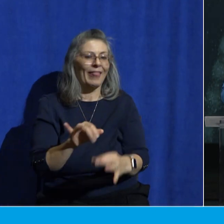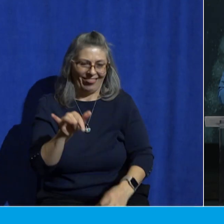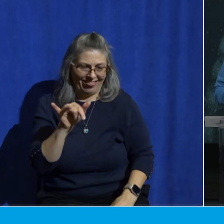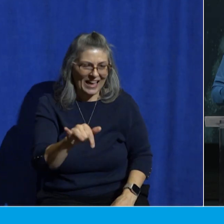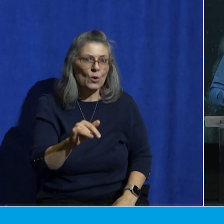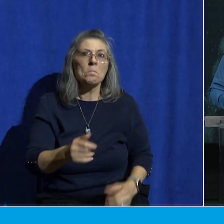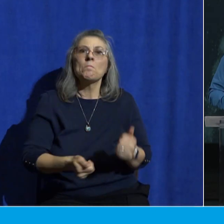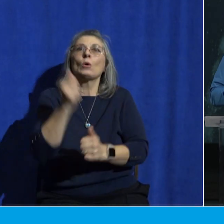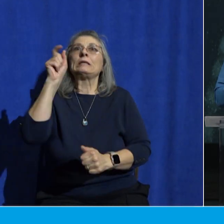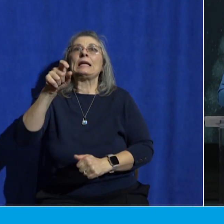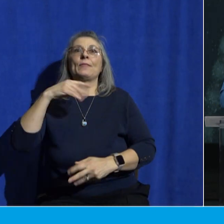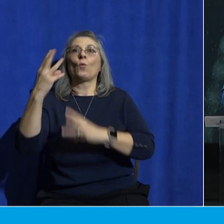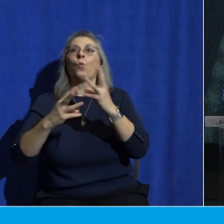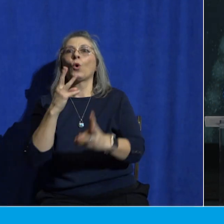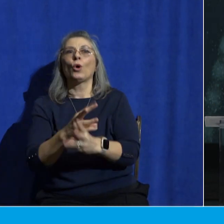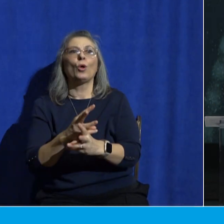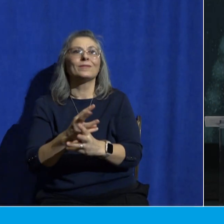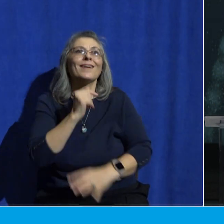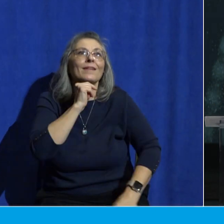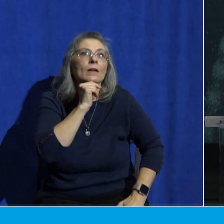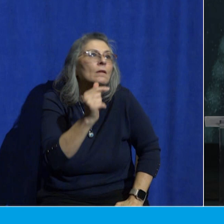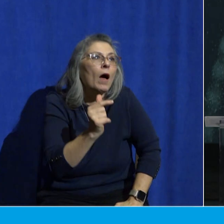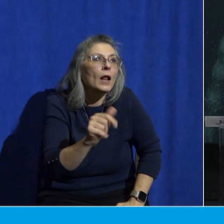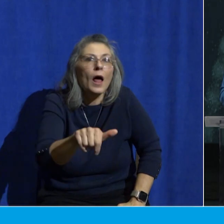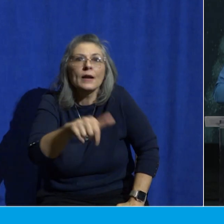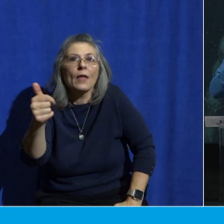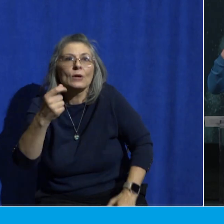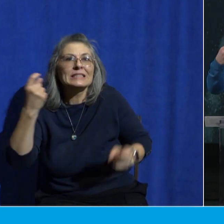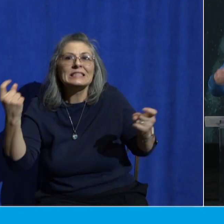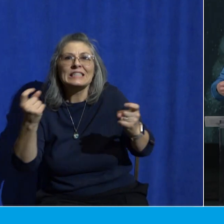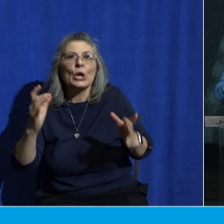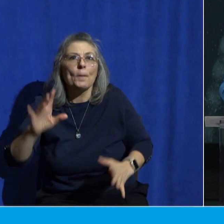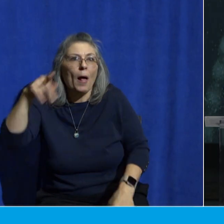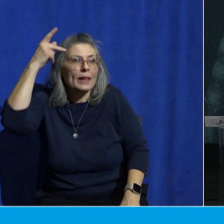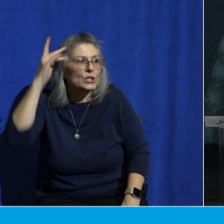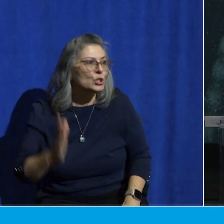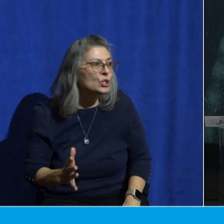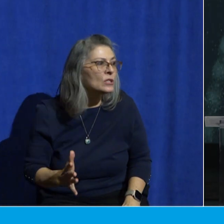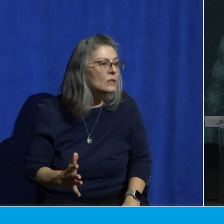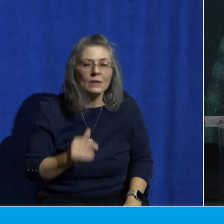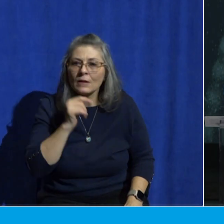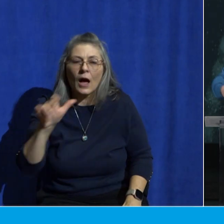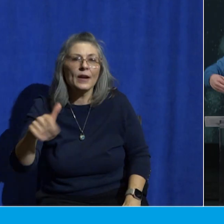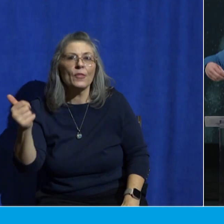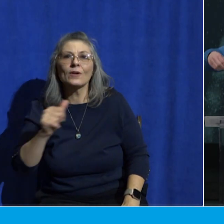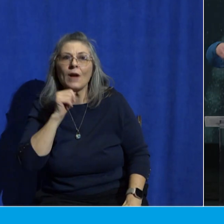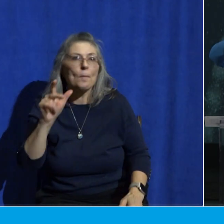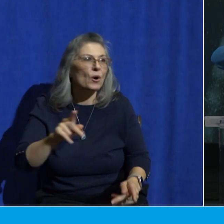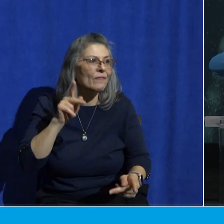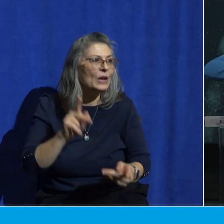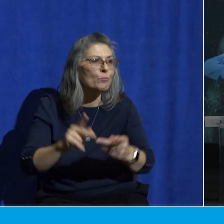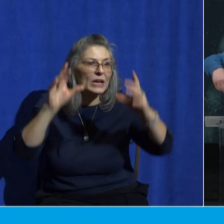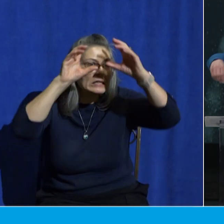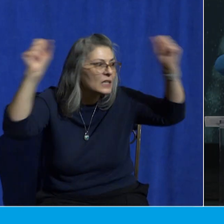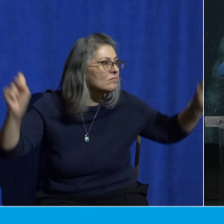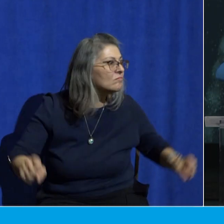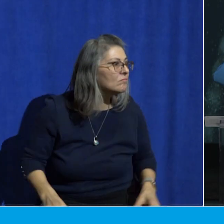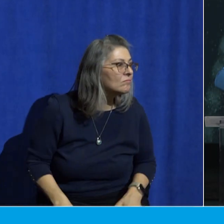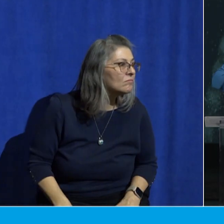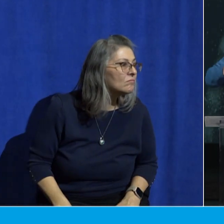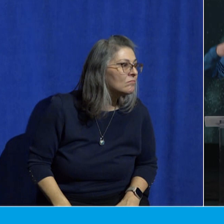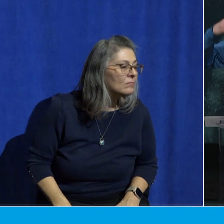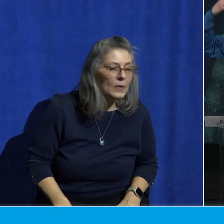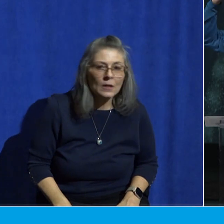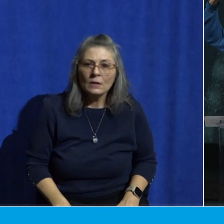in the world? Not another sinful politician or president, imperfect policy developed by sinful